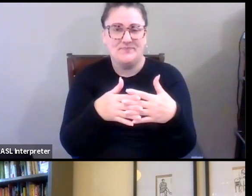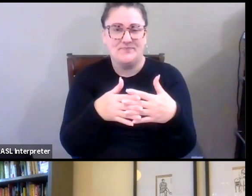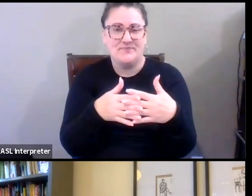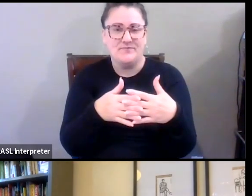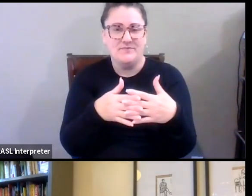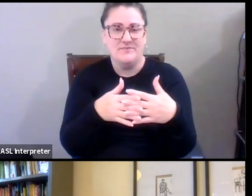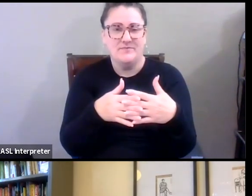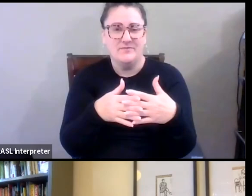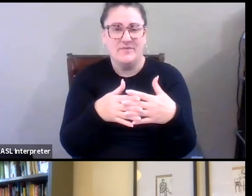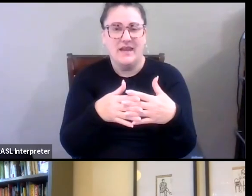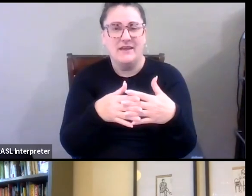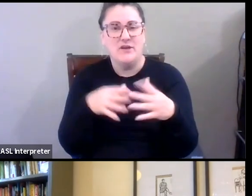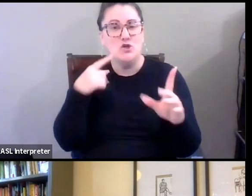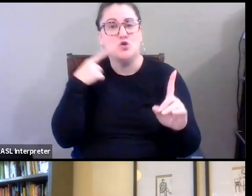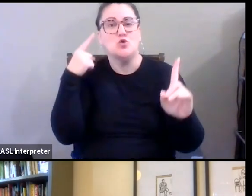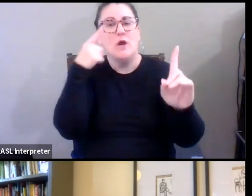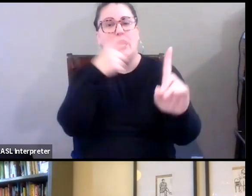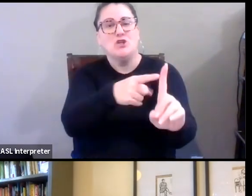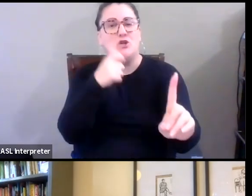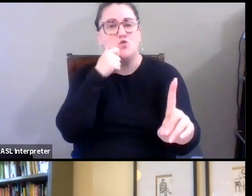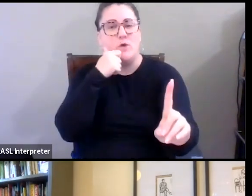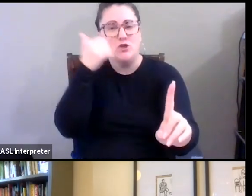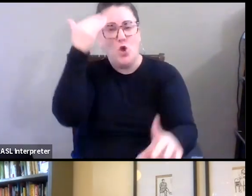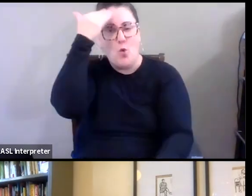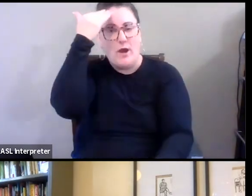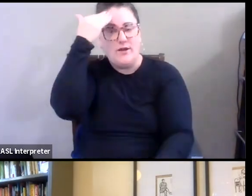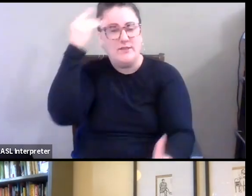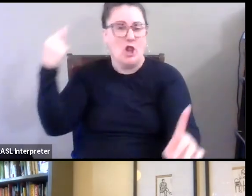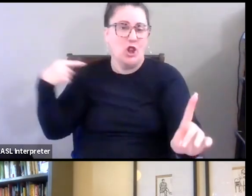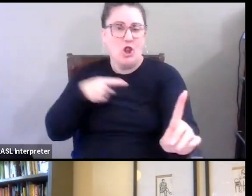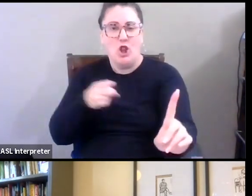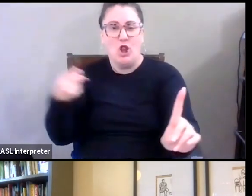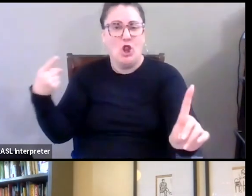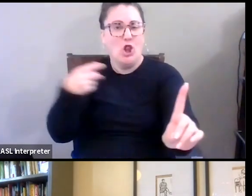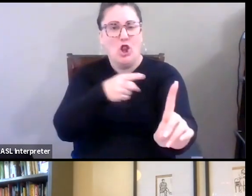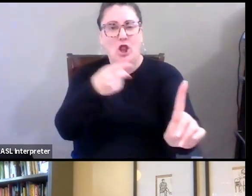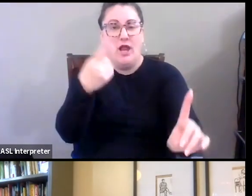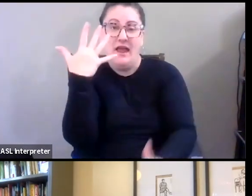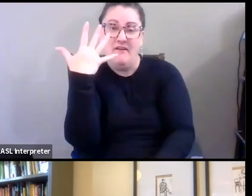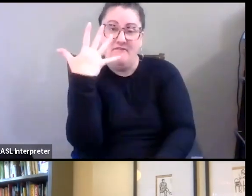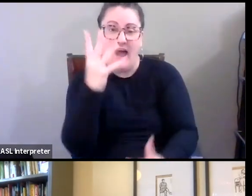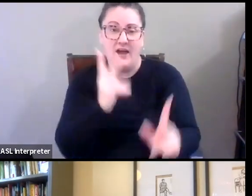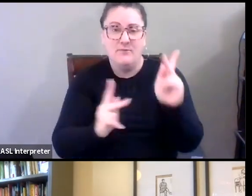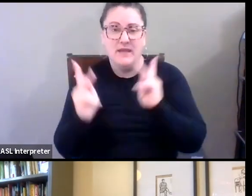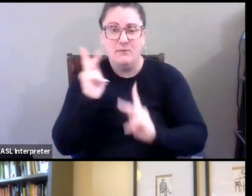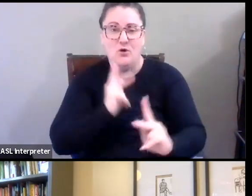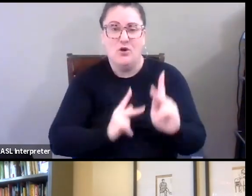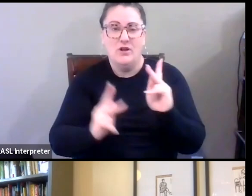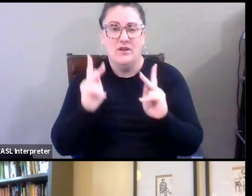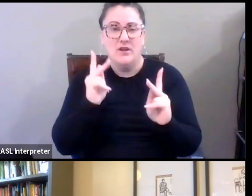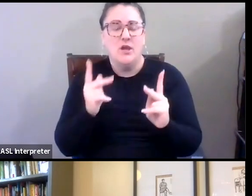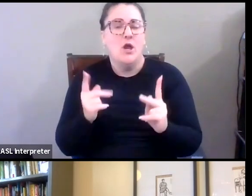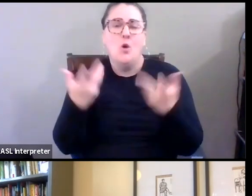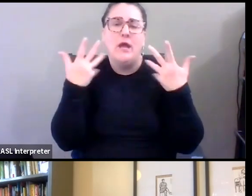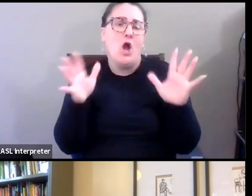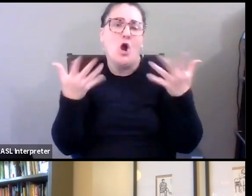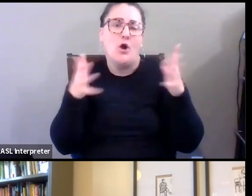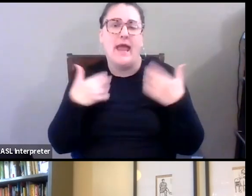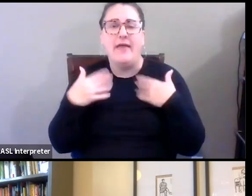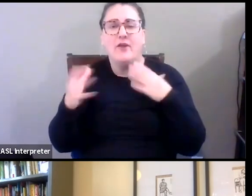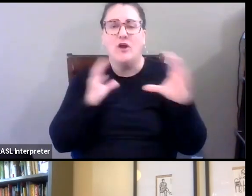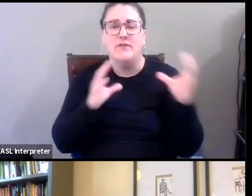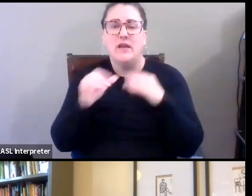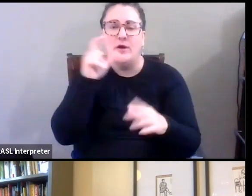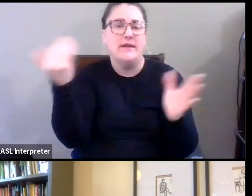America's trajectory with racial awareness has kind of been, there's like the five people that insist like, we've already had this conversation. We don't need to